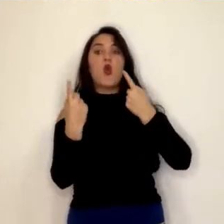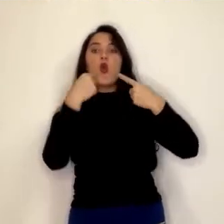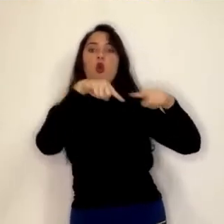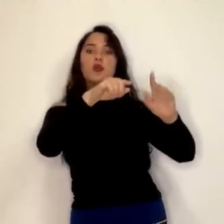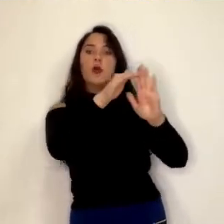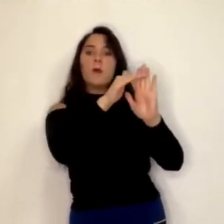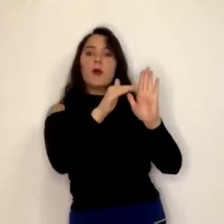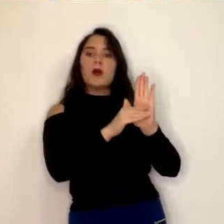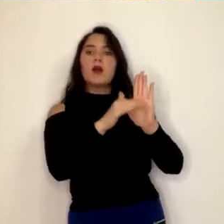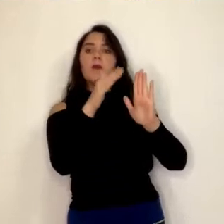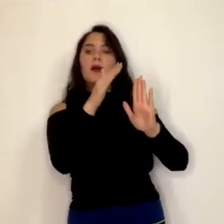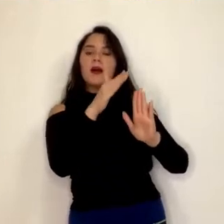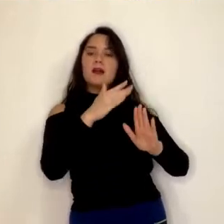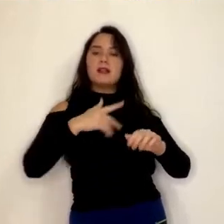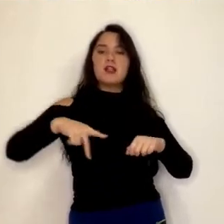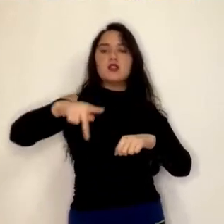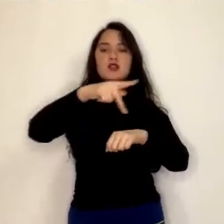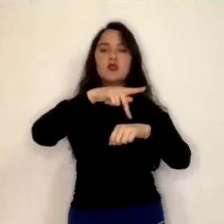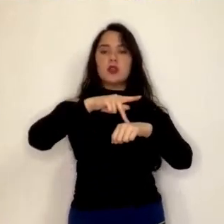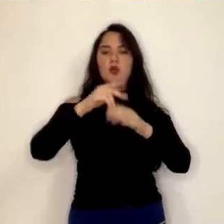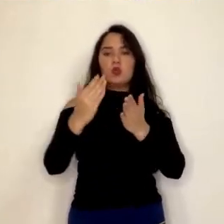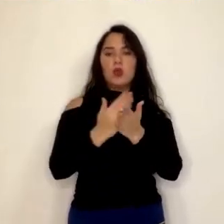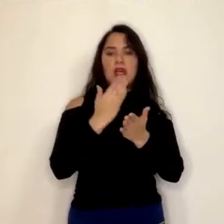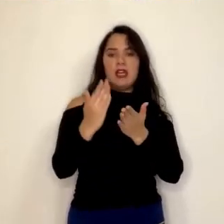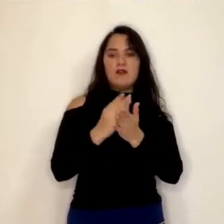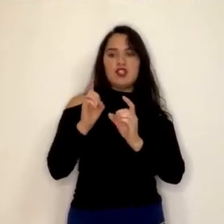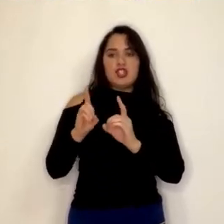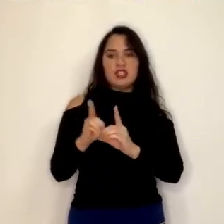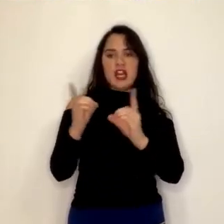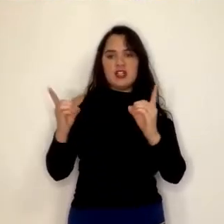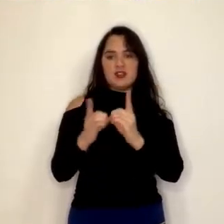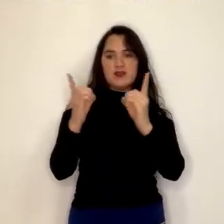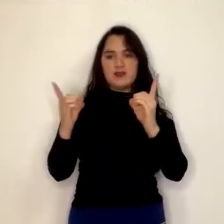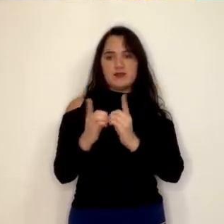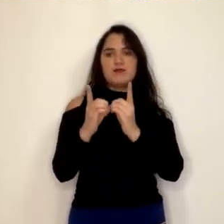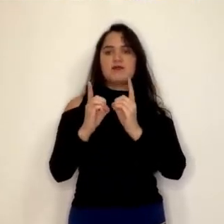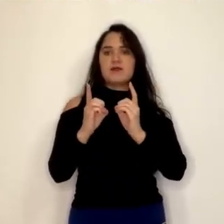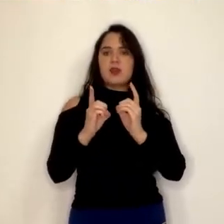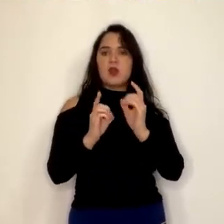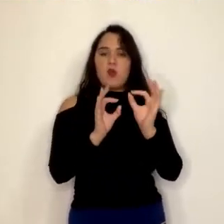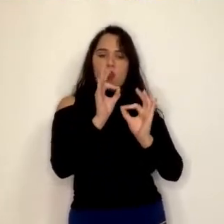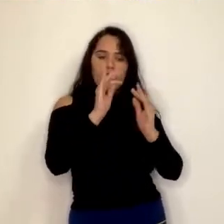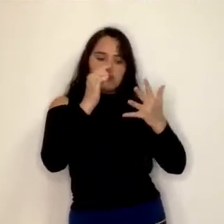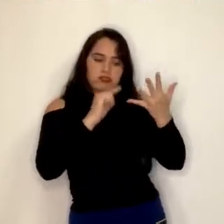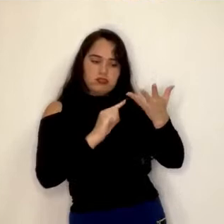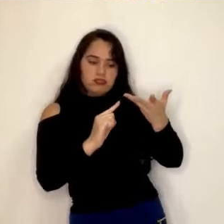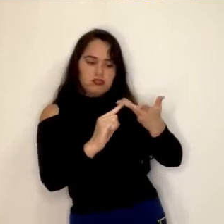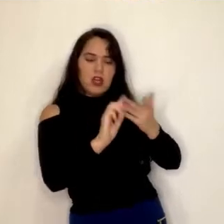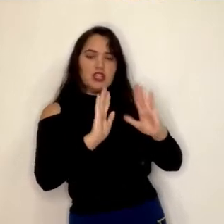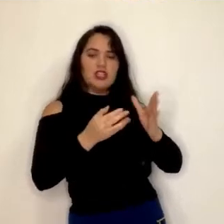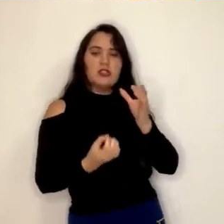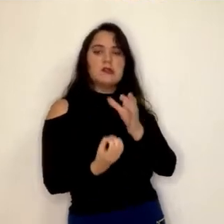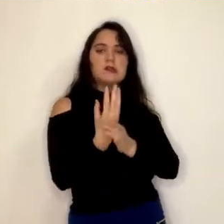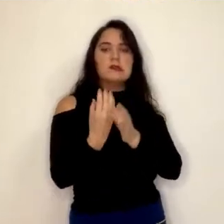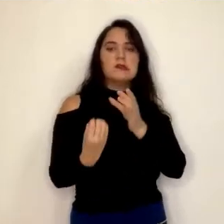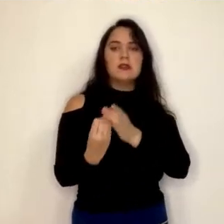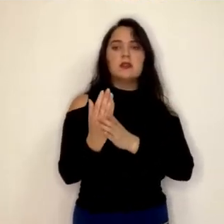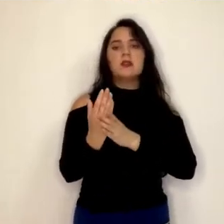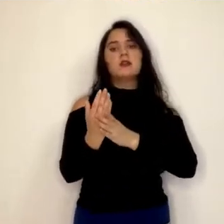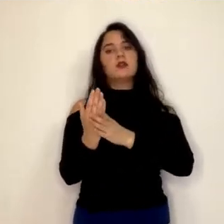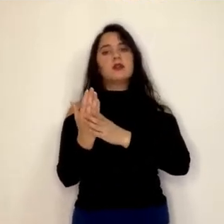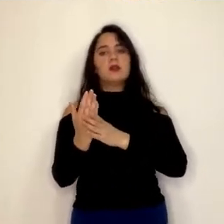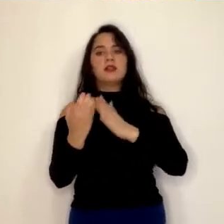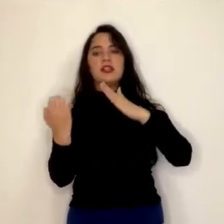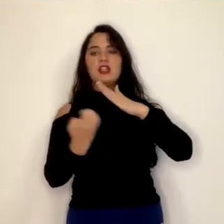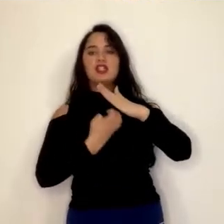there's also a text against the National Program for Didactic Books and the criteria so